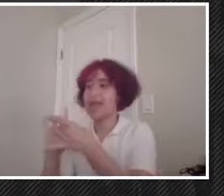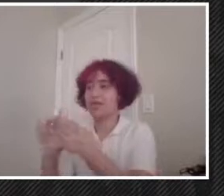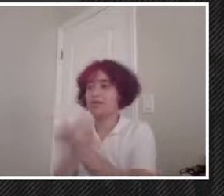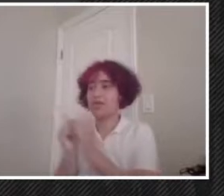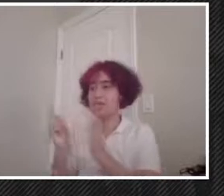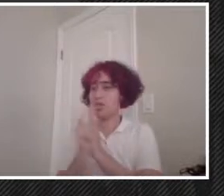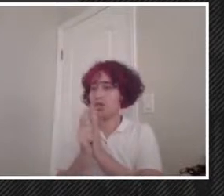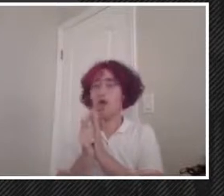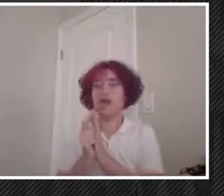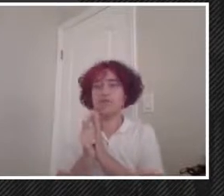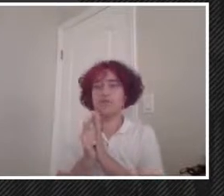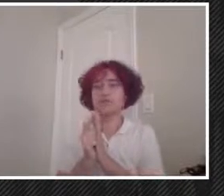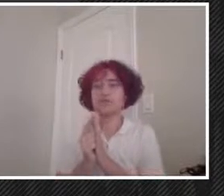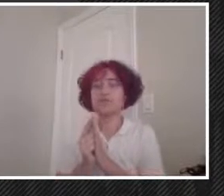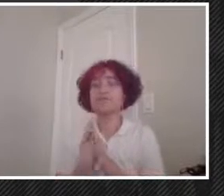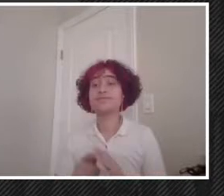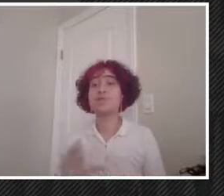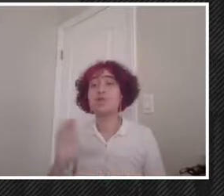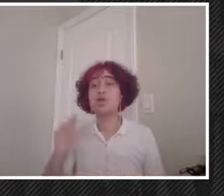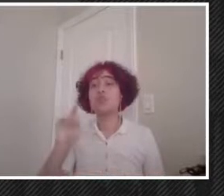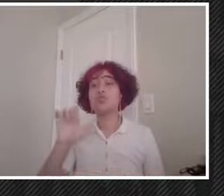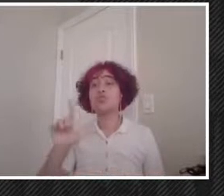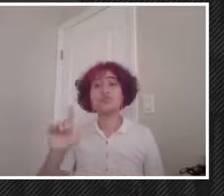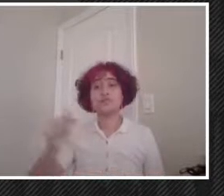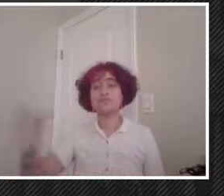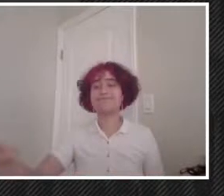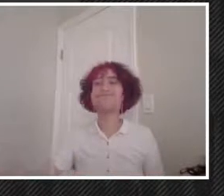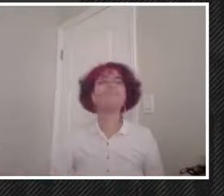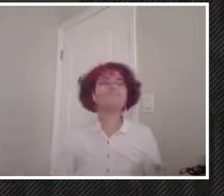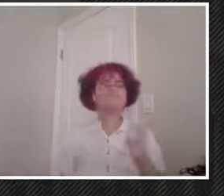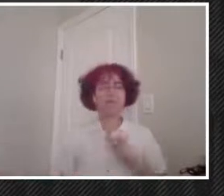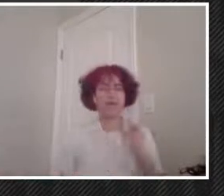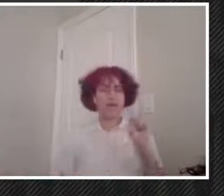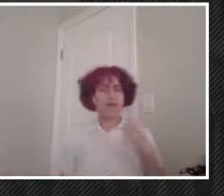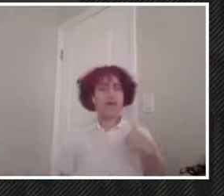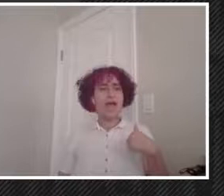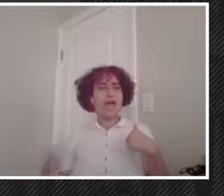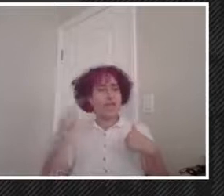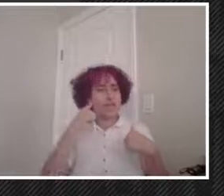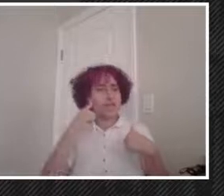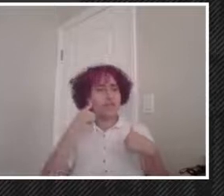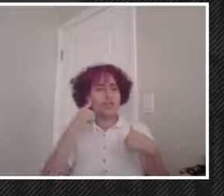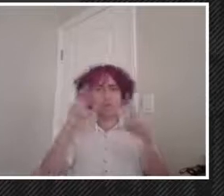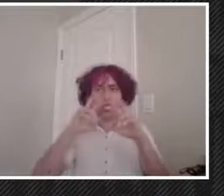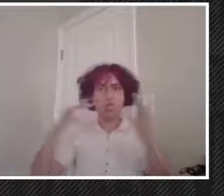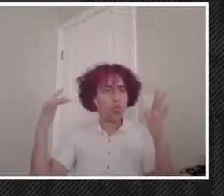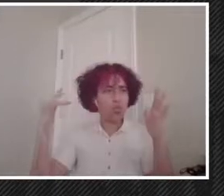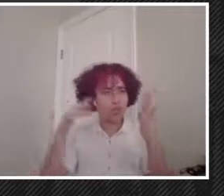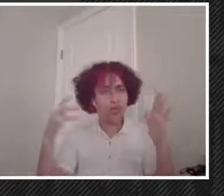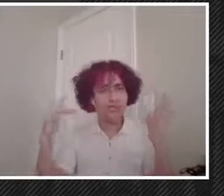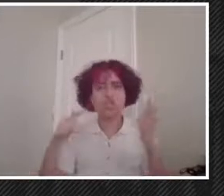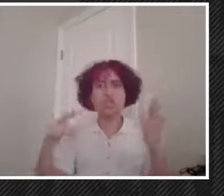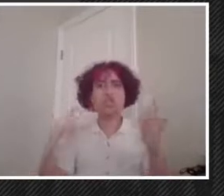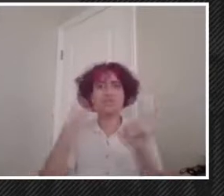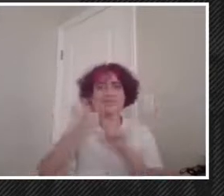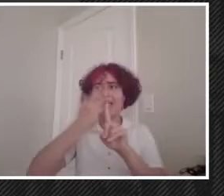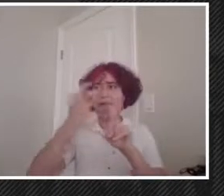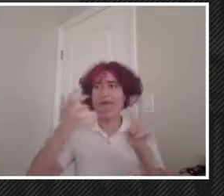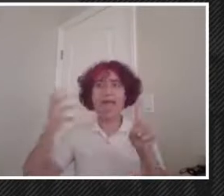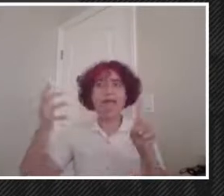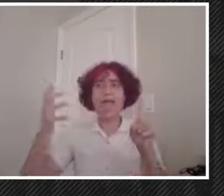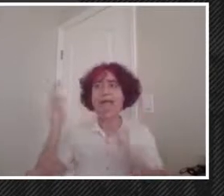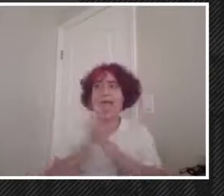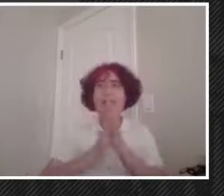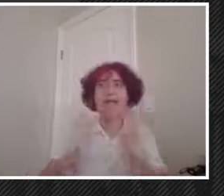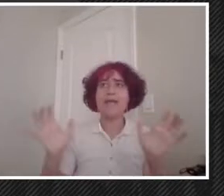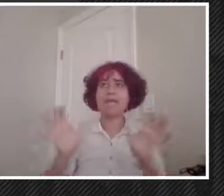I mean, I think I would say research and amplify. This goes back to the point that every single person every day has a role to play in